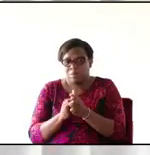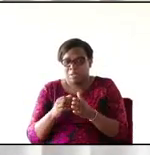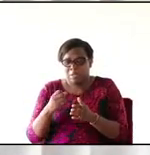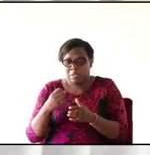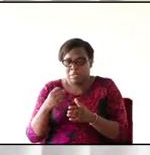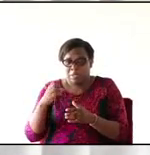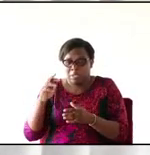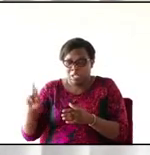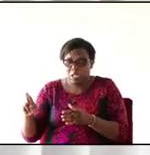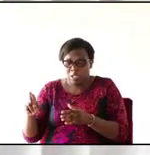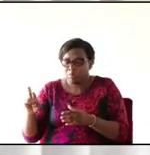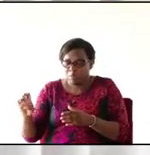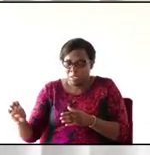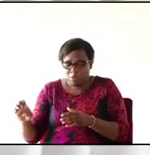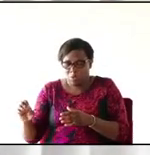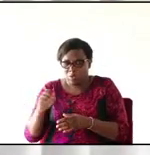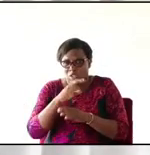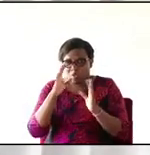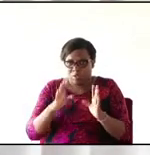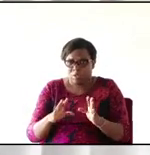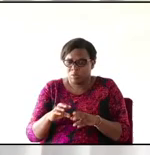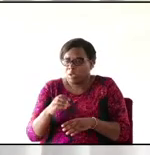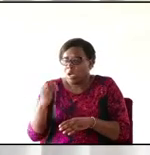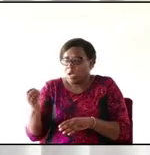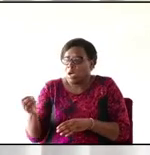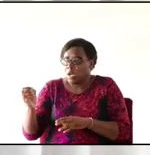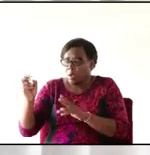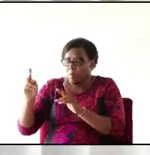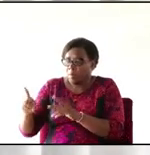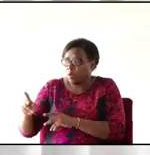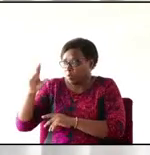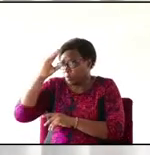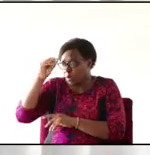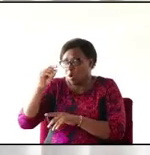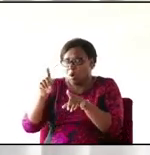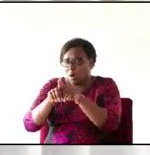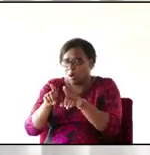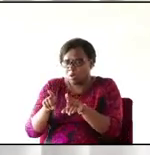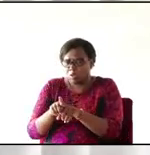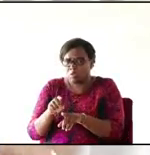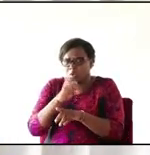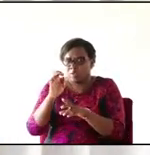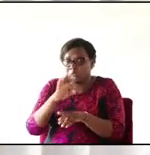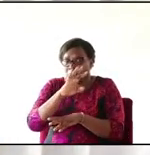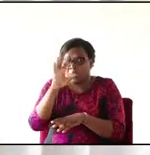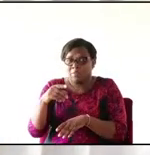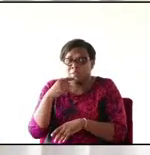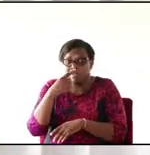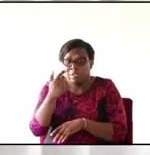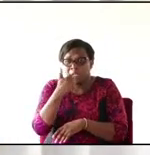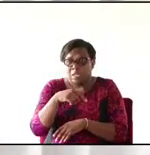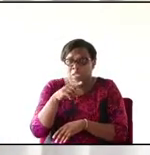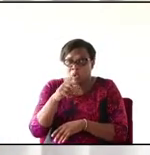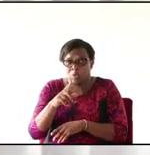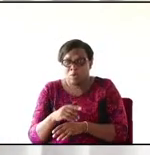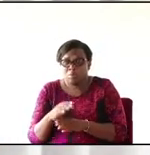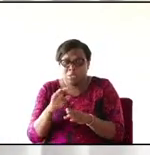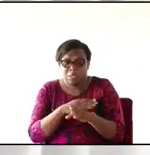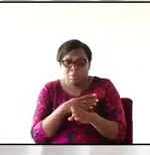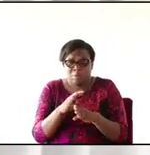a Christian. There was another young man who was also a Christian, never told anybody, but he was